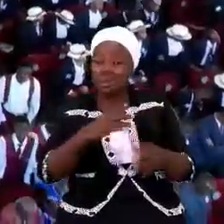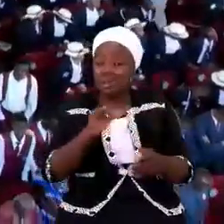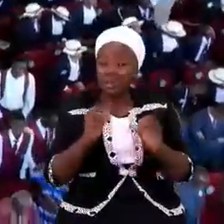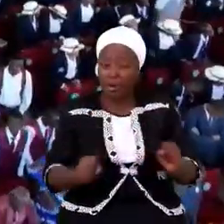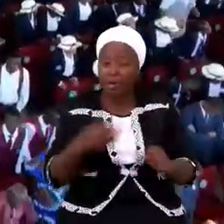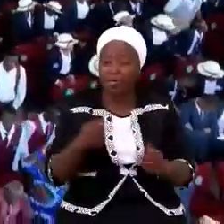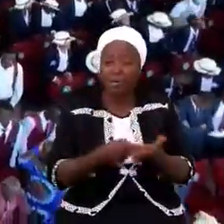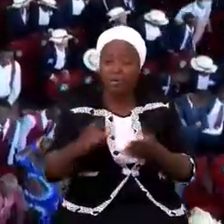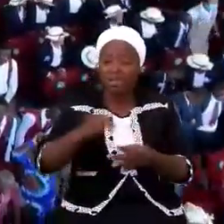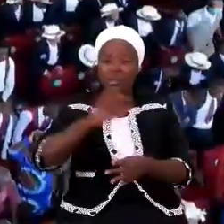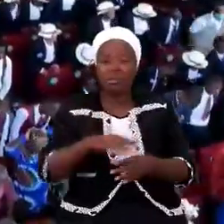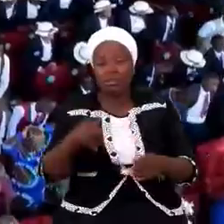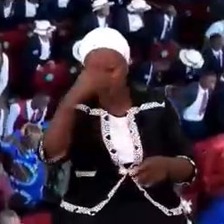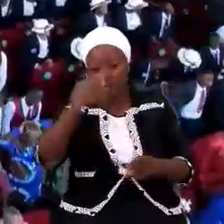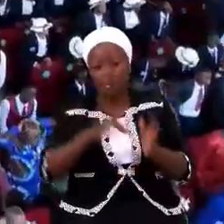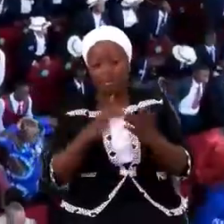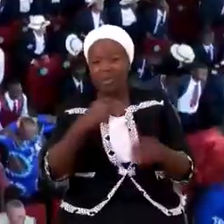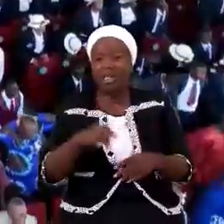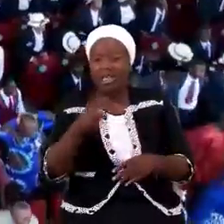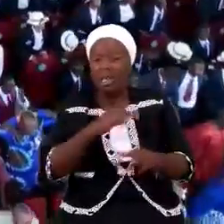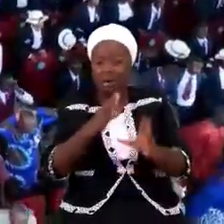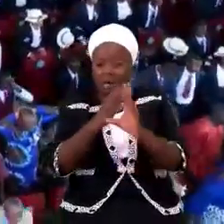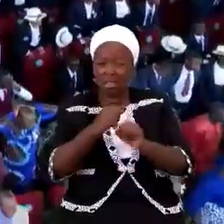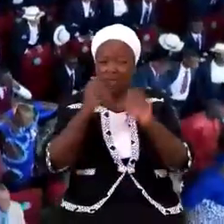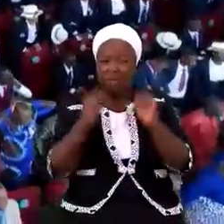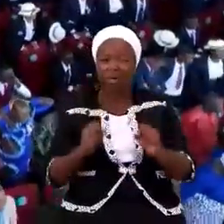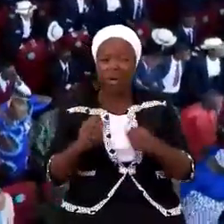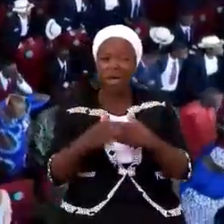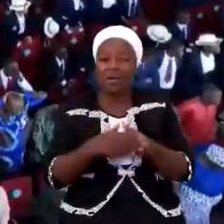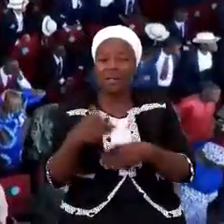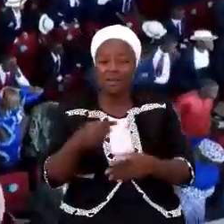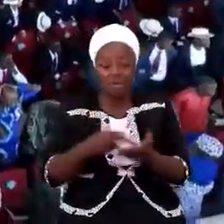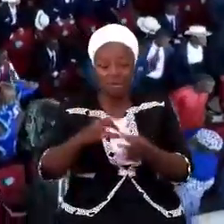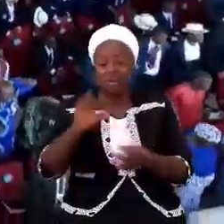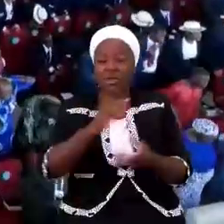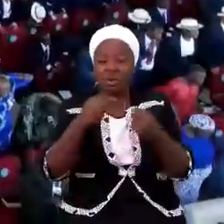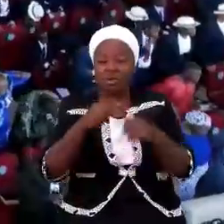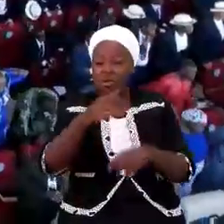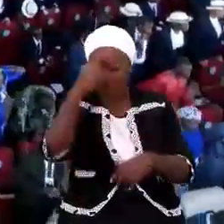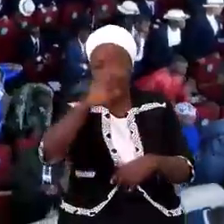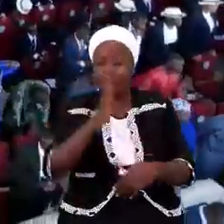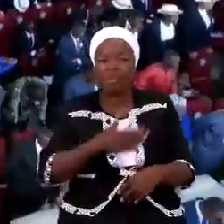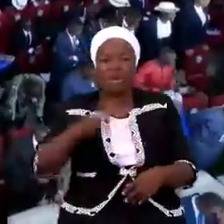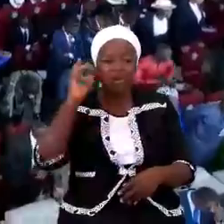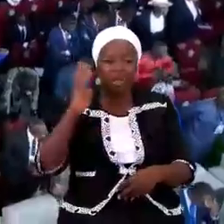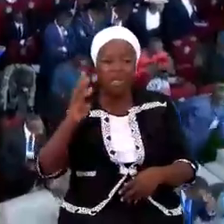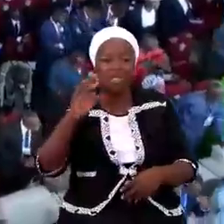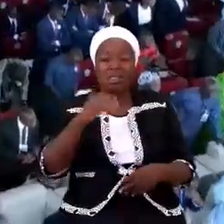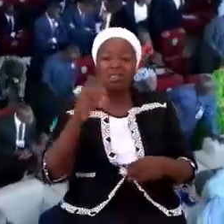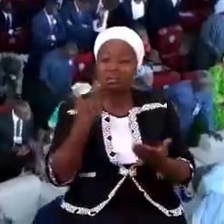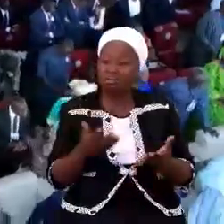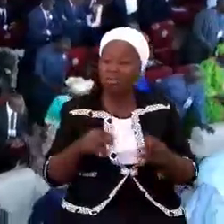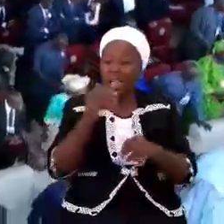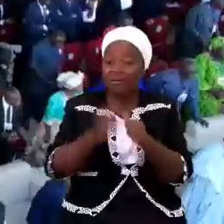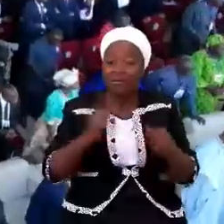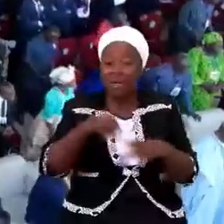and Samaria, to the uttermost part of the earth. Let him give you the power, and nothing will be able to make you fall. Pray